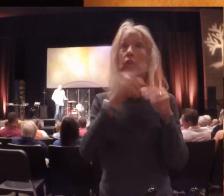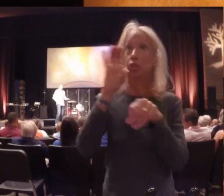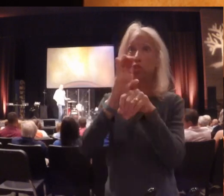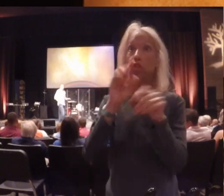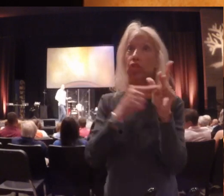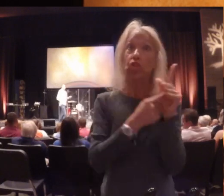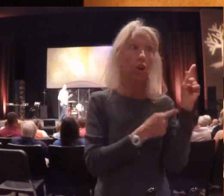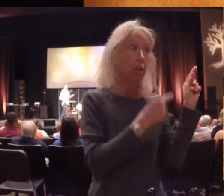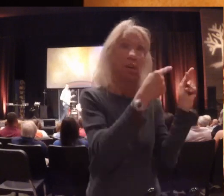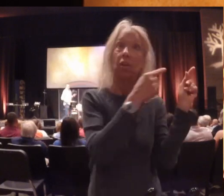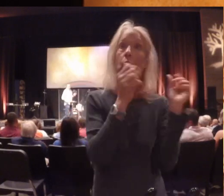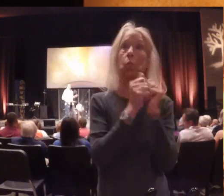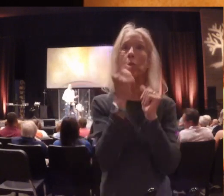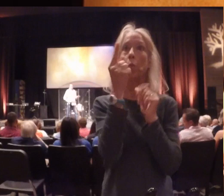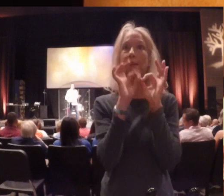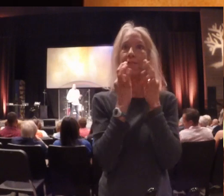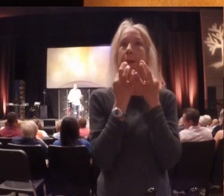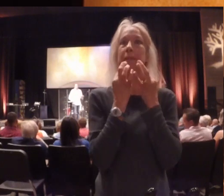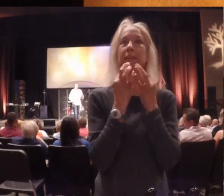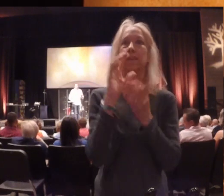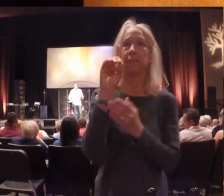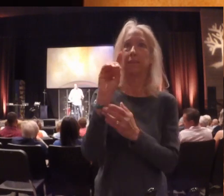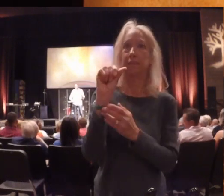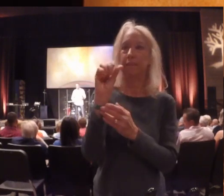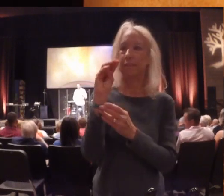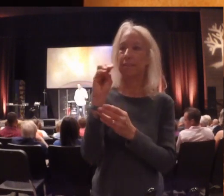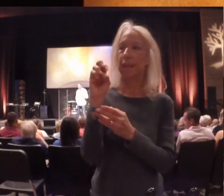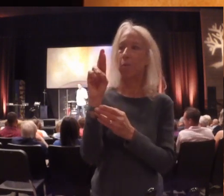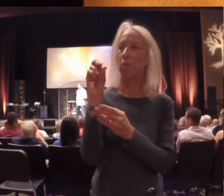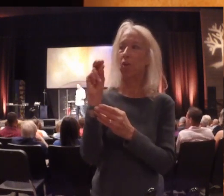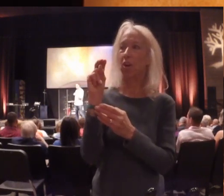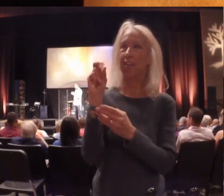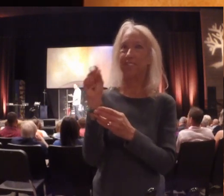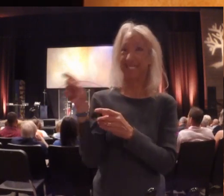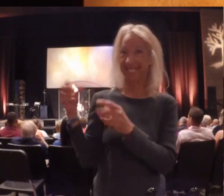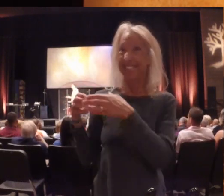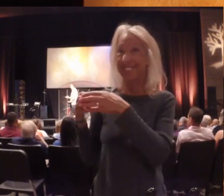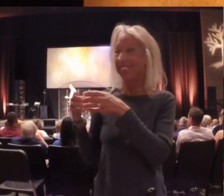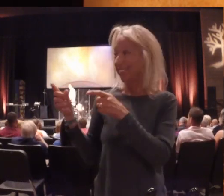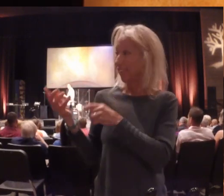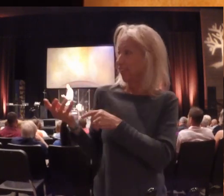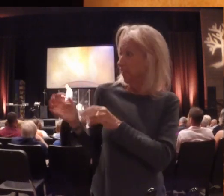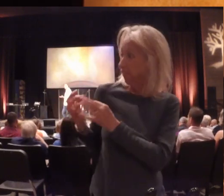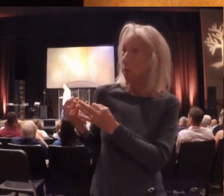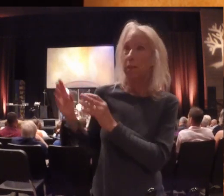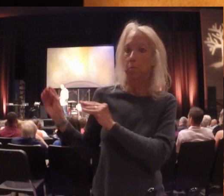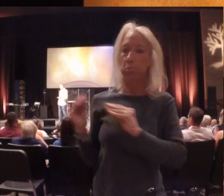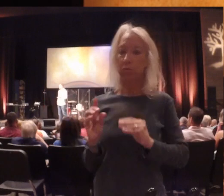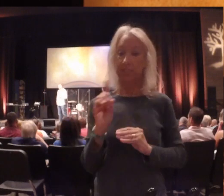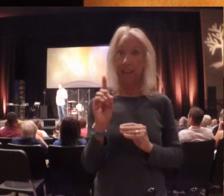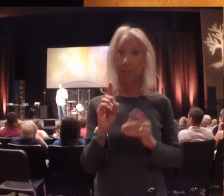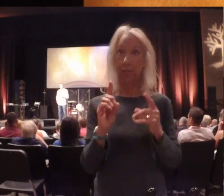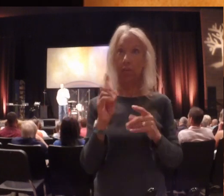know how it started? It started with a family named the Damrons who moved to Denver with a vision from God to